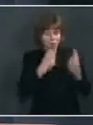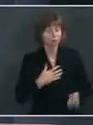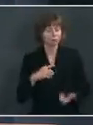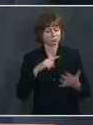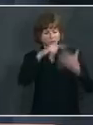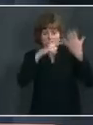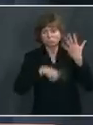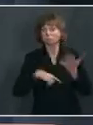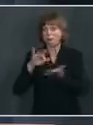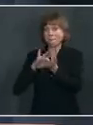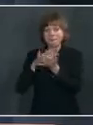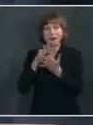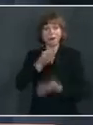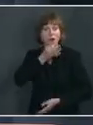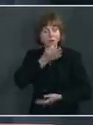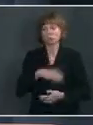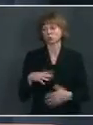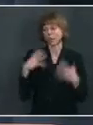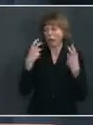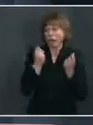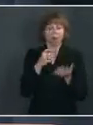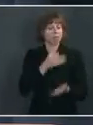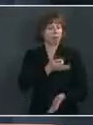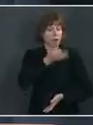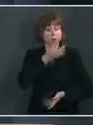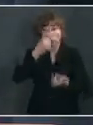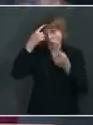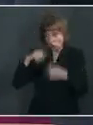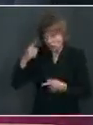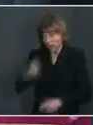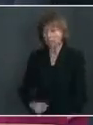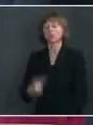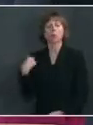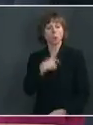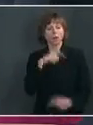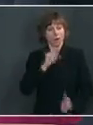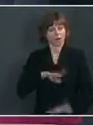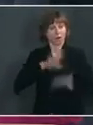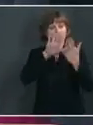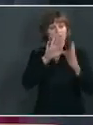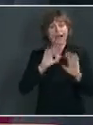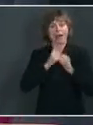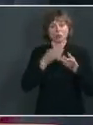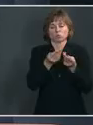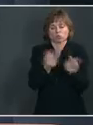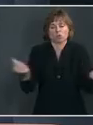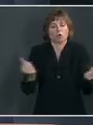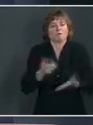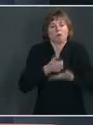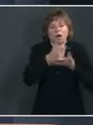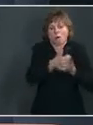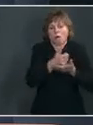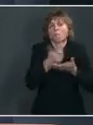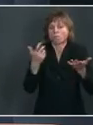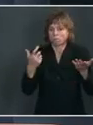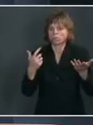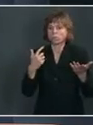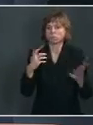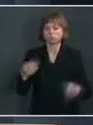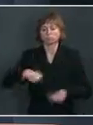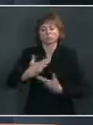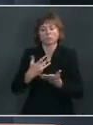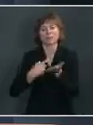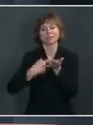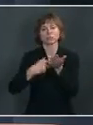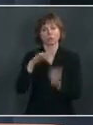experts think we can address these crises we all agree are impacting all of our constituents across the country. Let's have a conversation about it. That's what he's